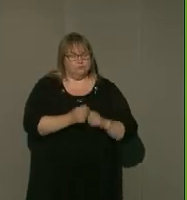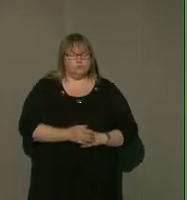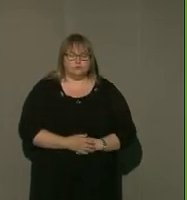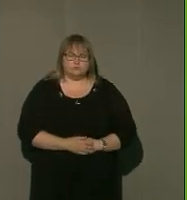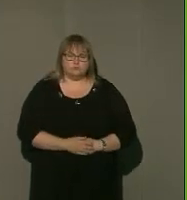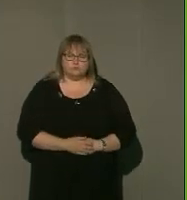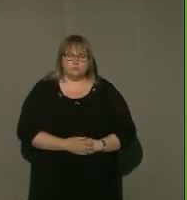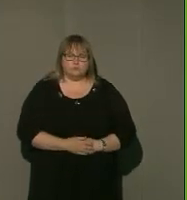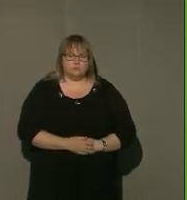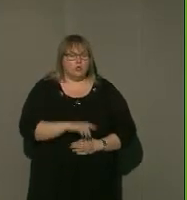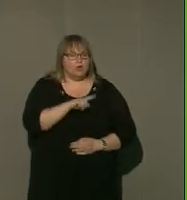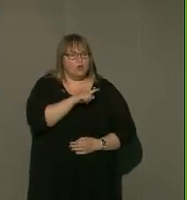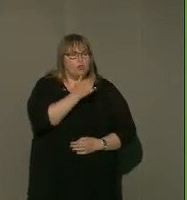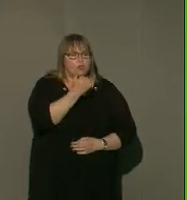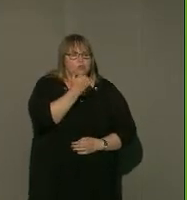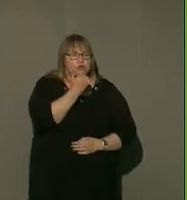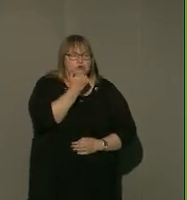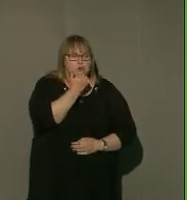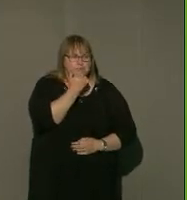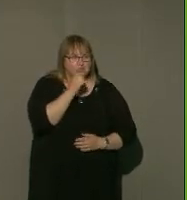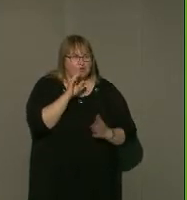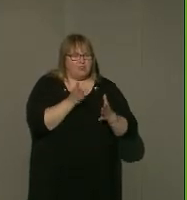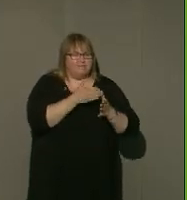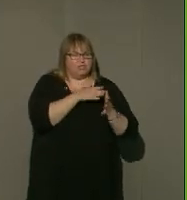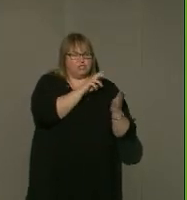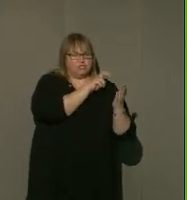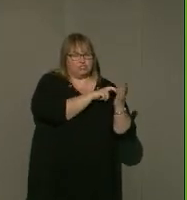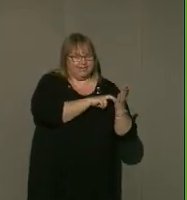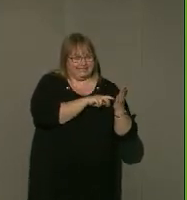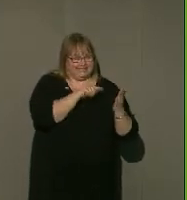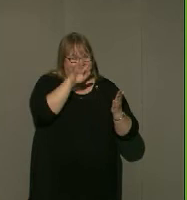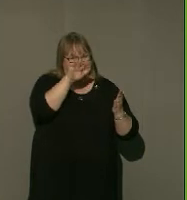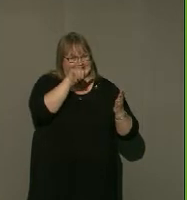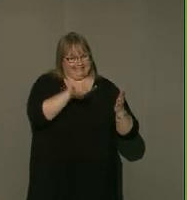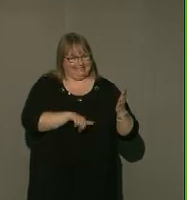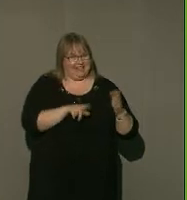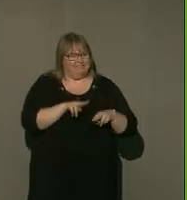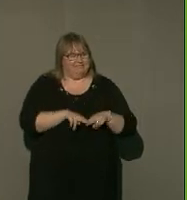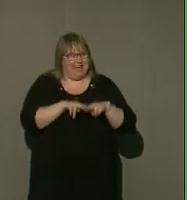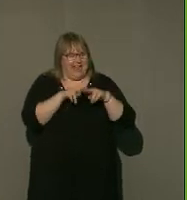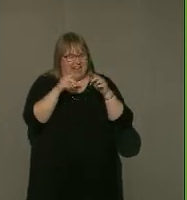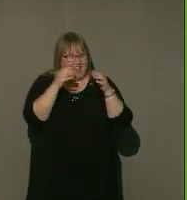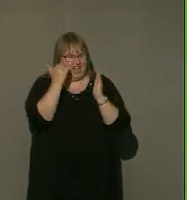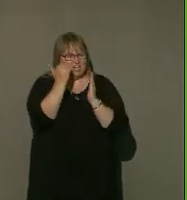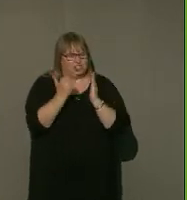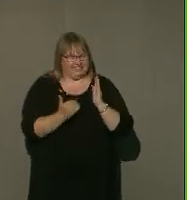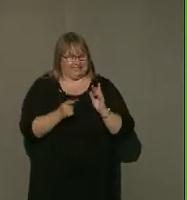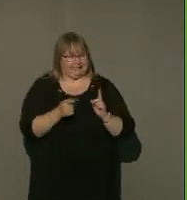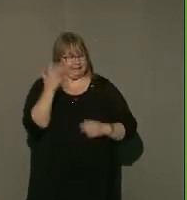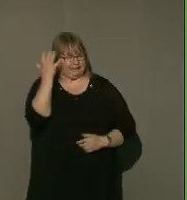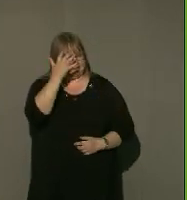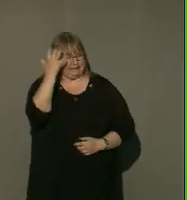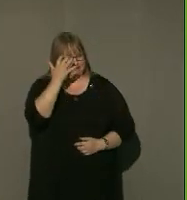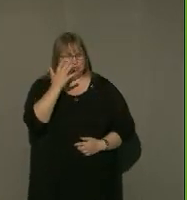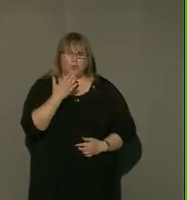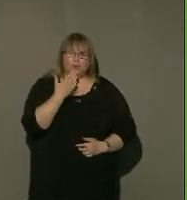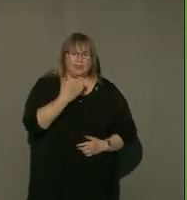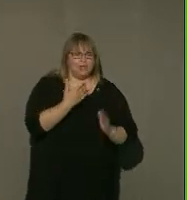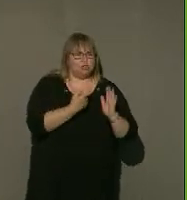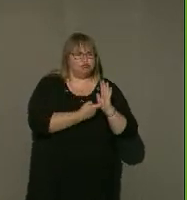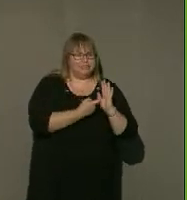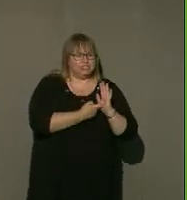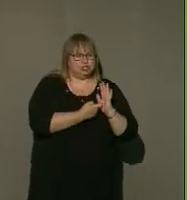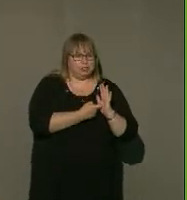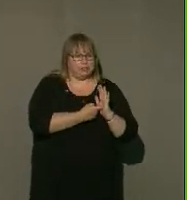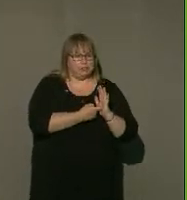The other numbers were those on the first agenda. They just weren't changed to those from the final agenda on the final proofreading. And my thanks to Richard Firth of Leeds